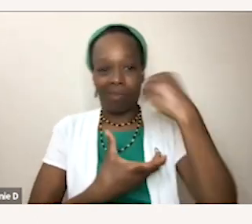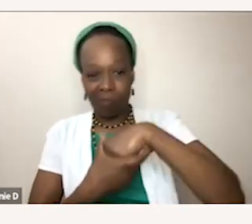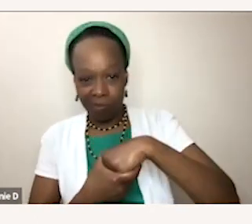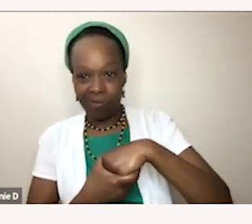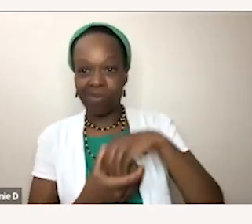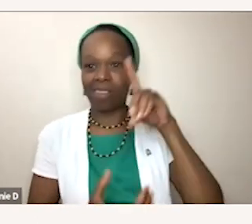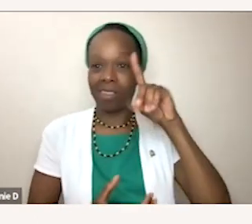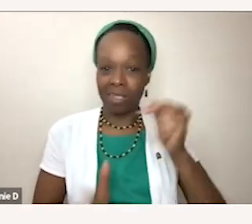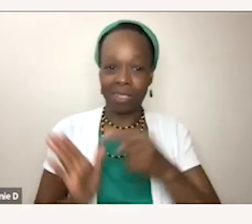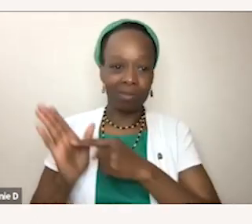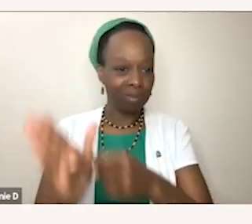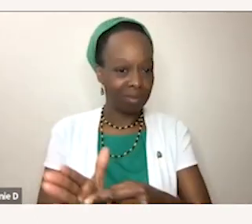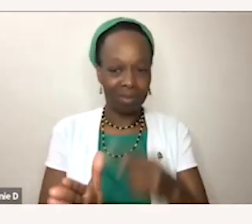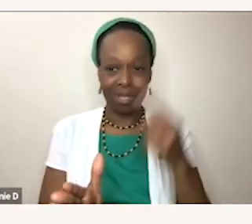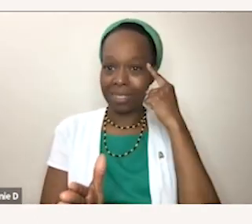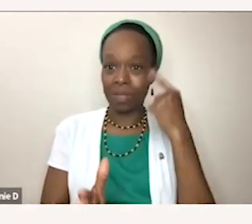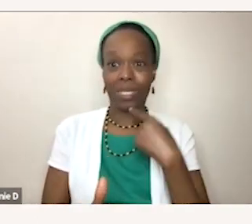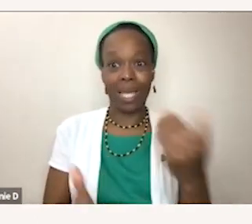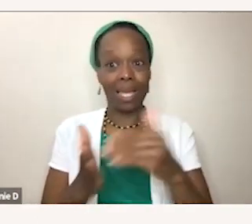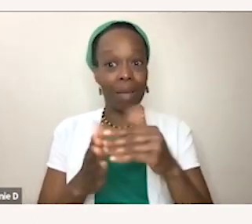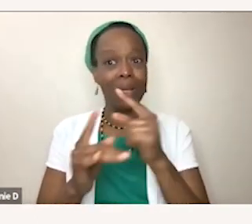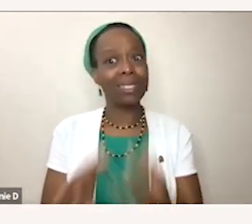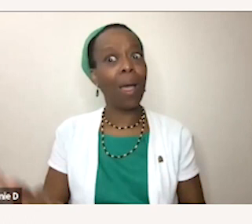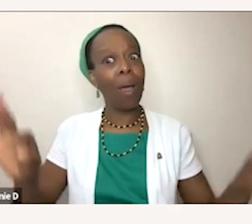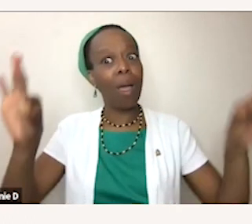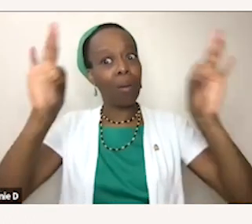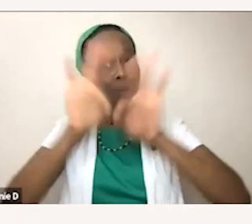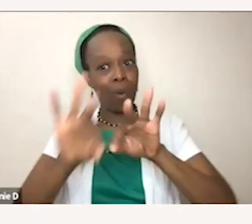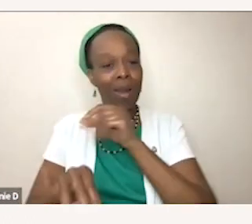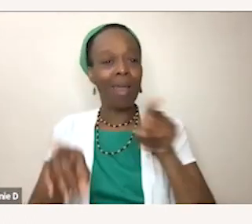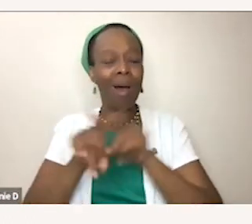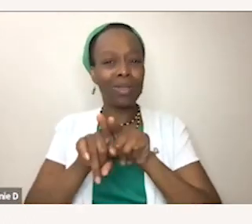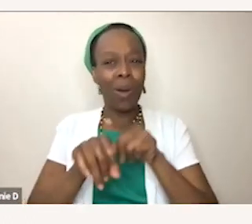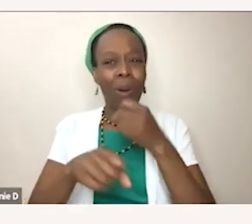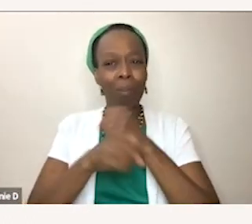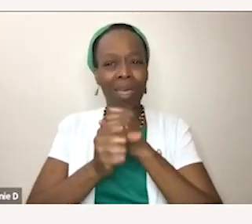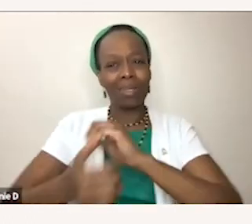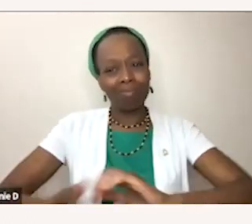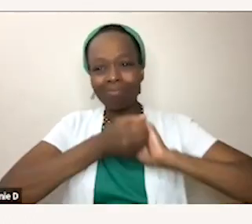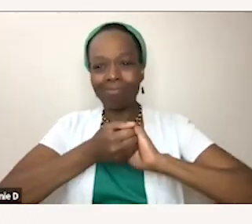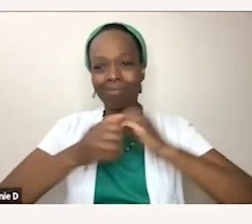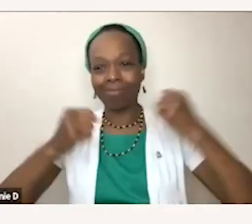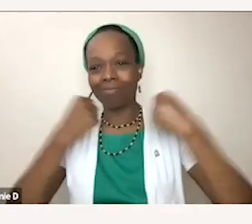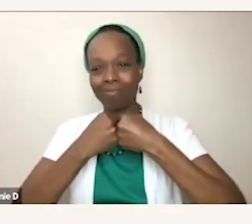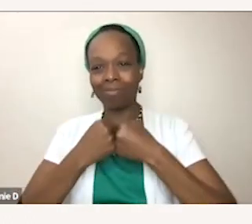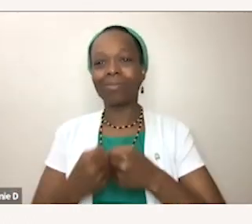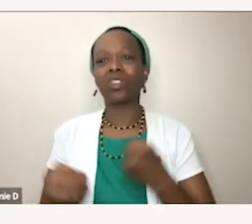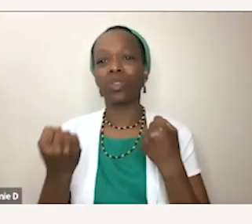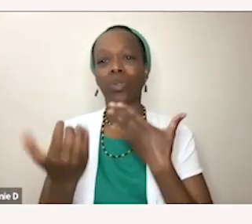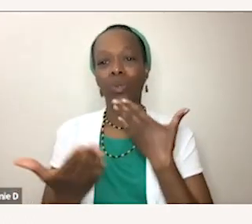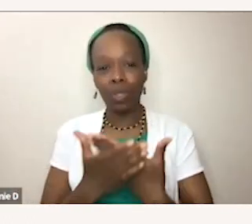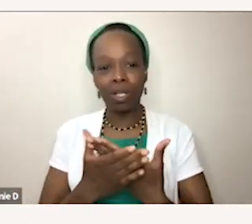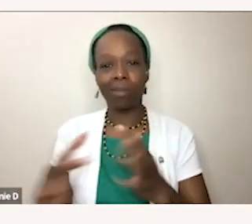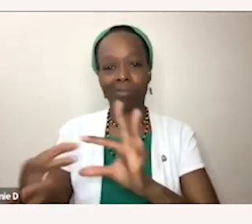enough, but it is so, so important, and making genuine connections. And I think what allyship is not, and hopefully something that you've really heard